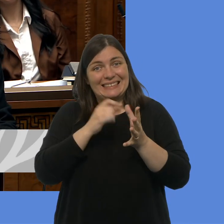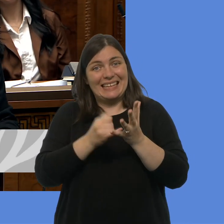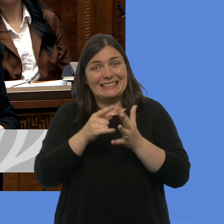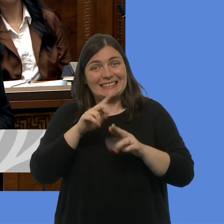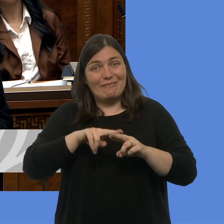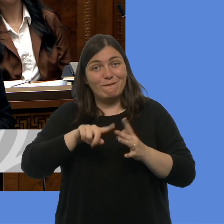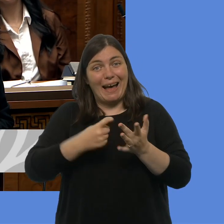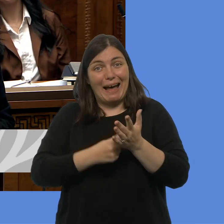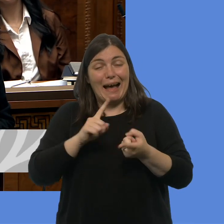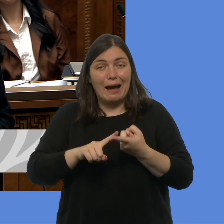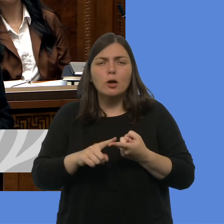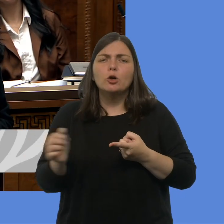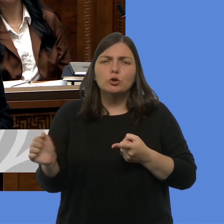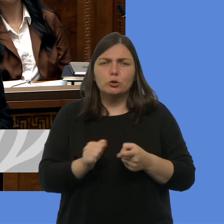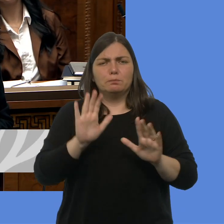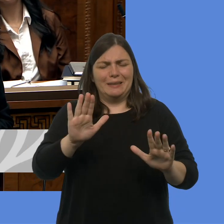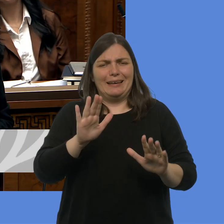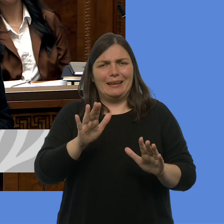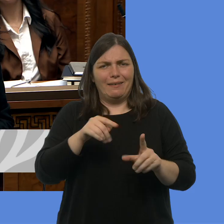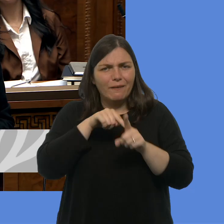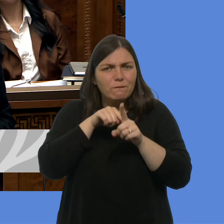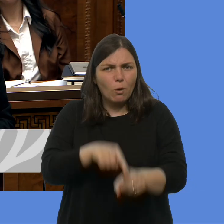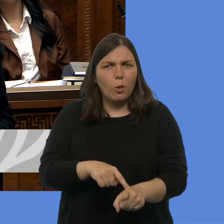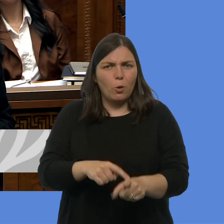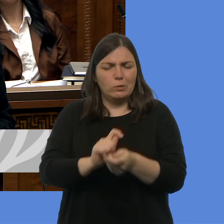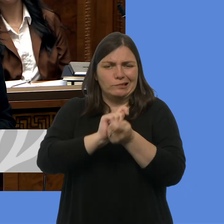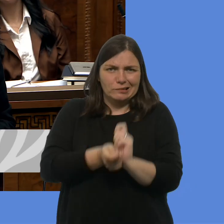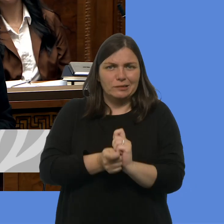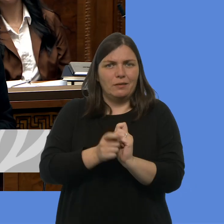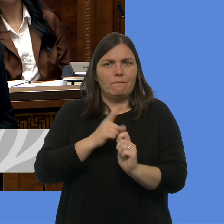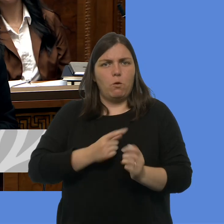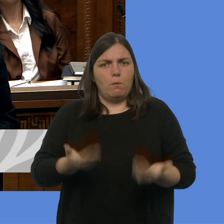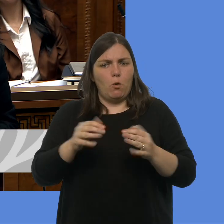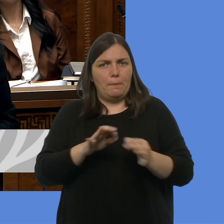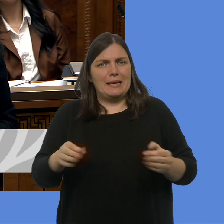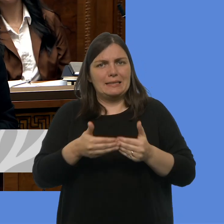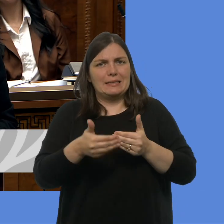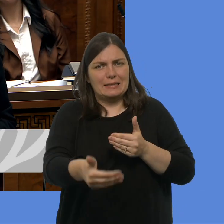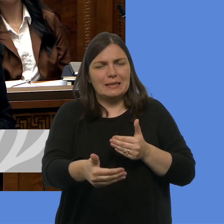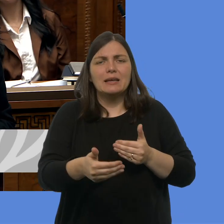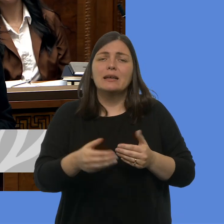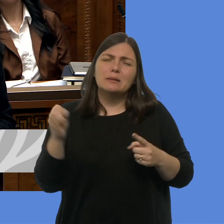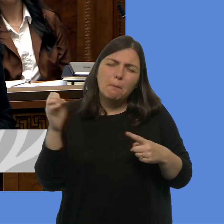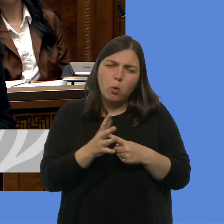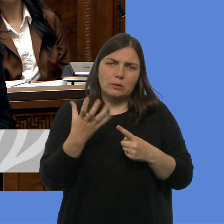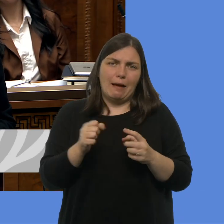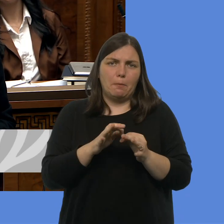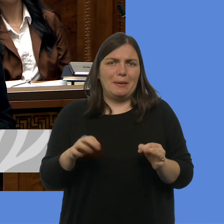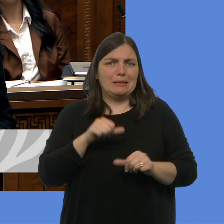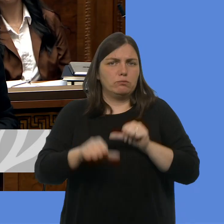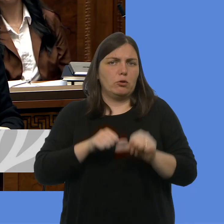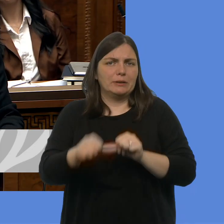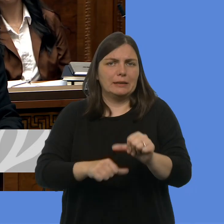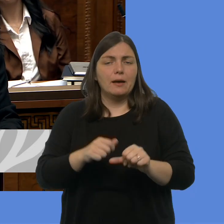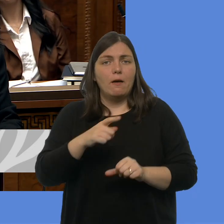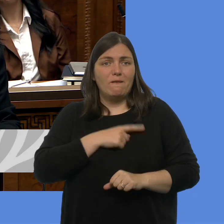people even more widely across the entire Middle East, and guarantee a durable peace process for the Palestinian people and for the wider